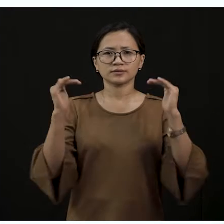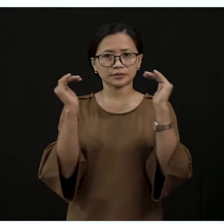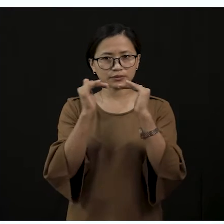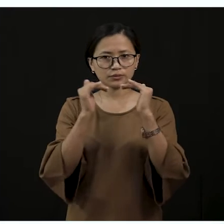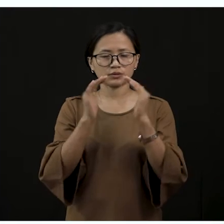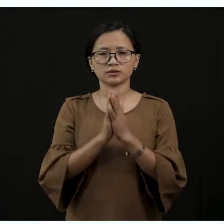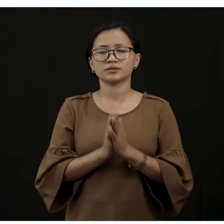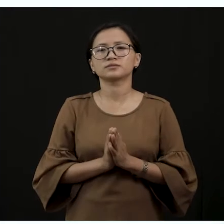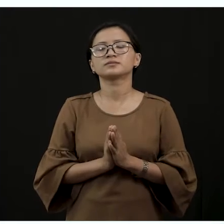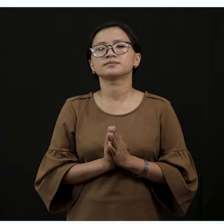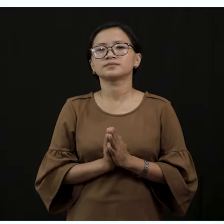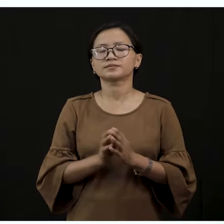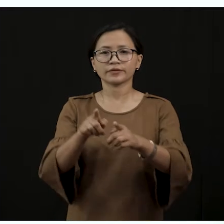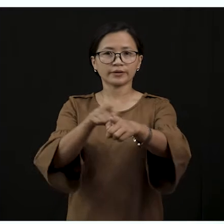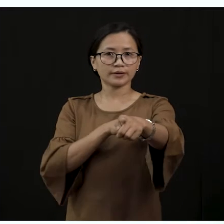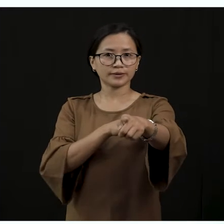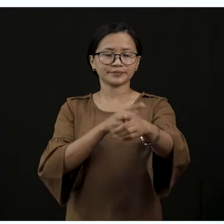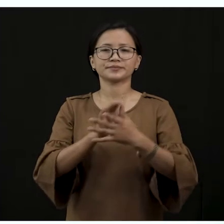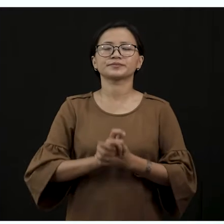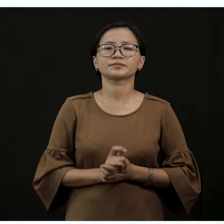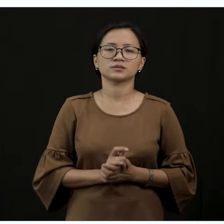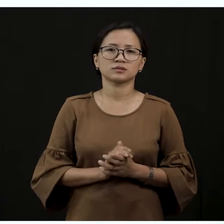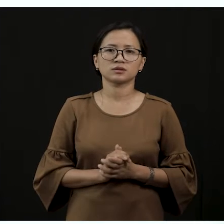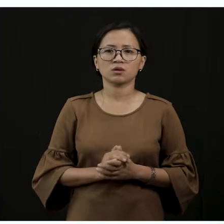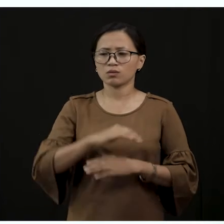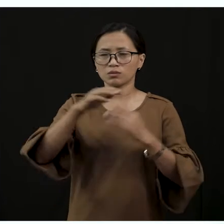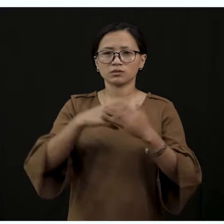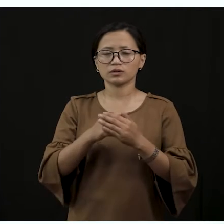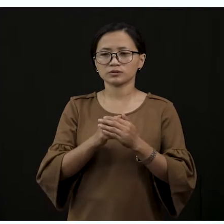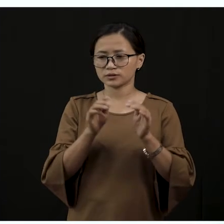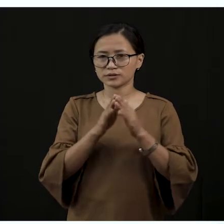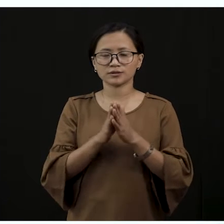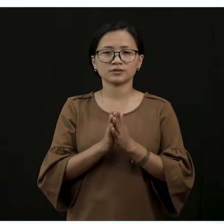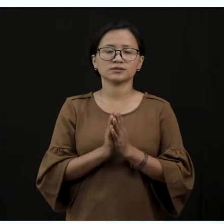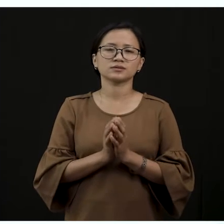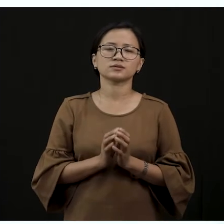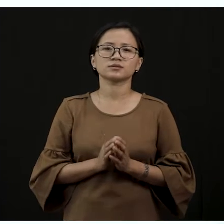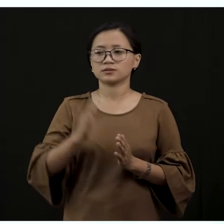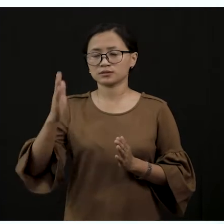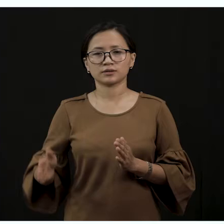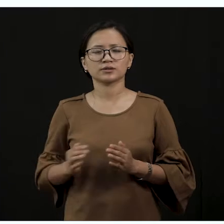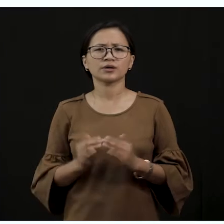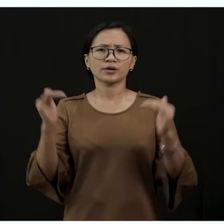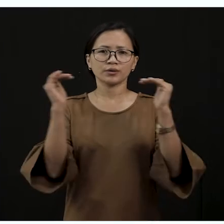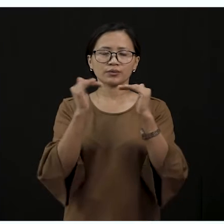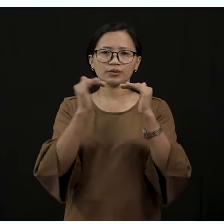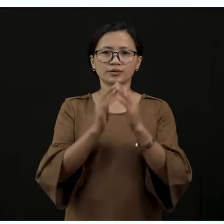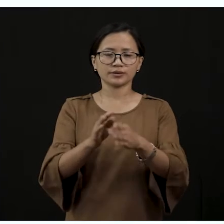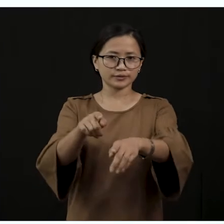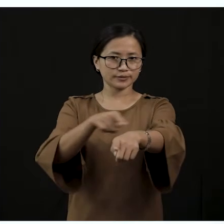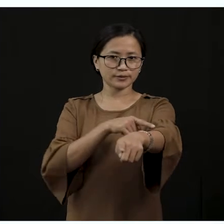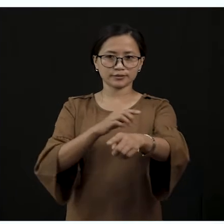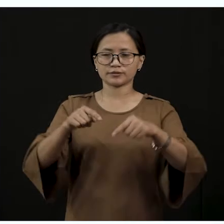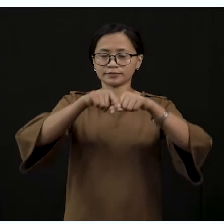equal in length. All the sides of the square are equal in